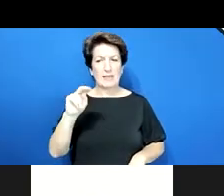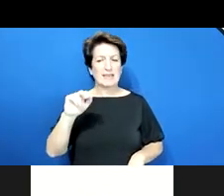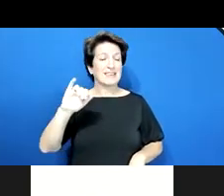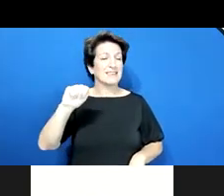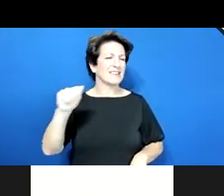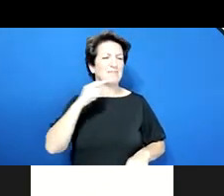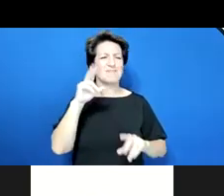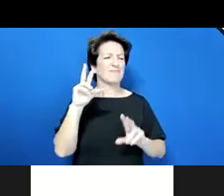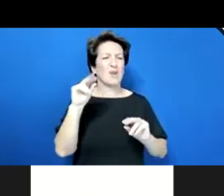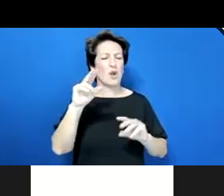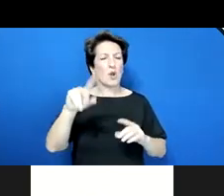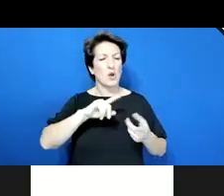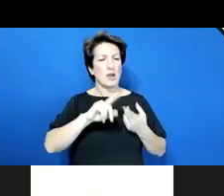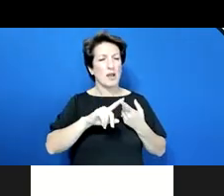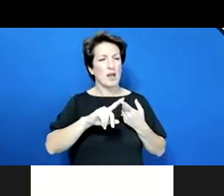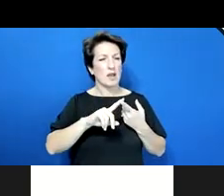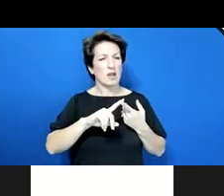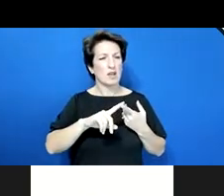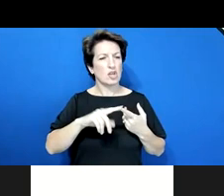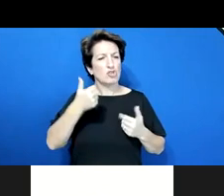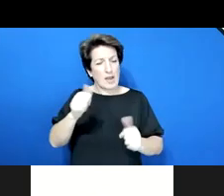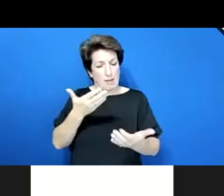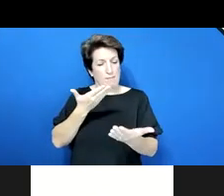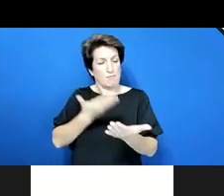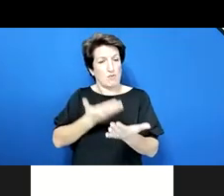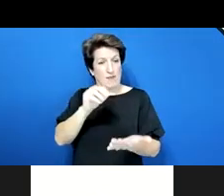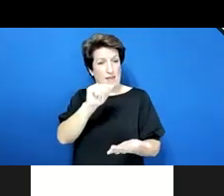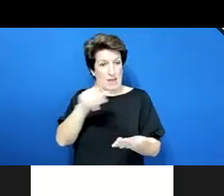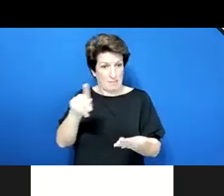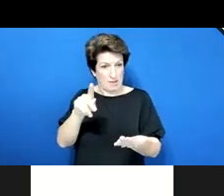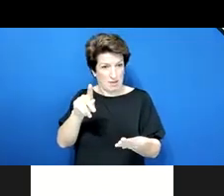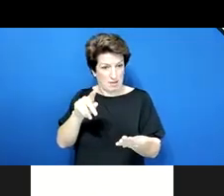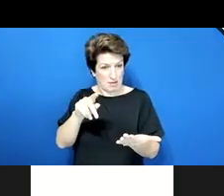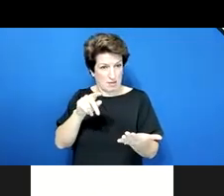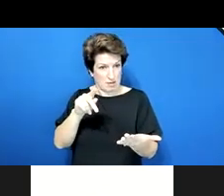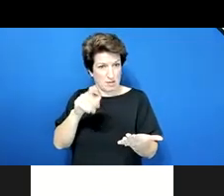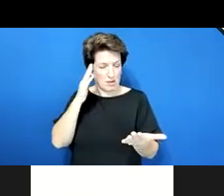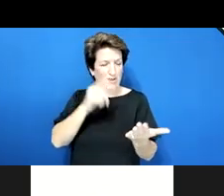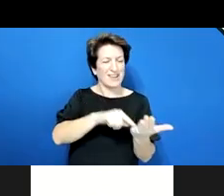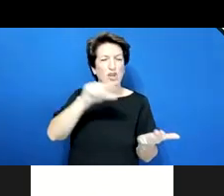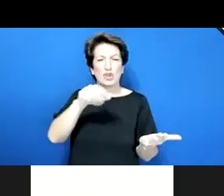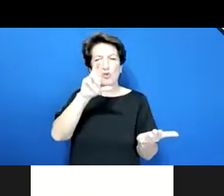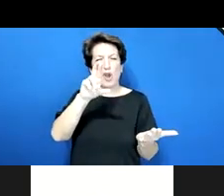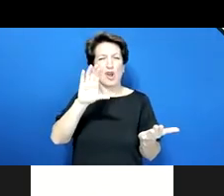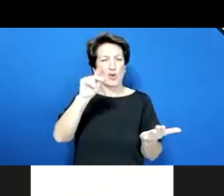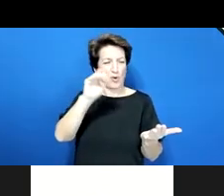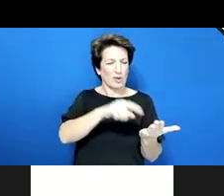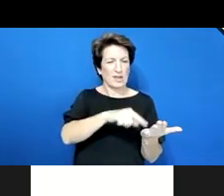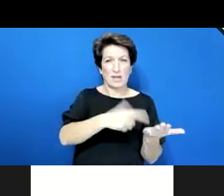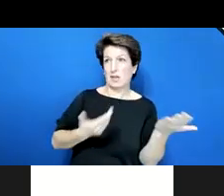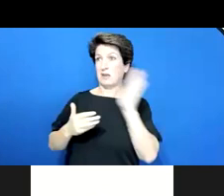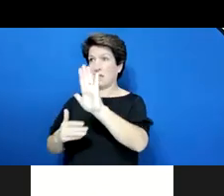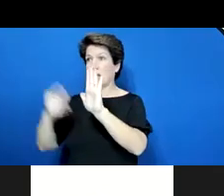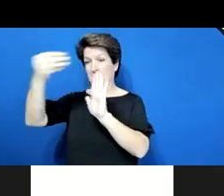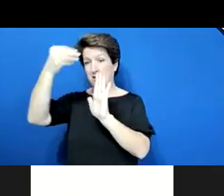the app, when you're trying to prove your proof of vaccination and like with the QR code and like when you go out, like it says it doesn't have her